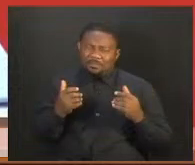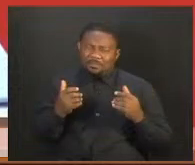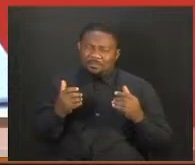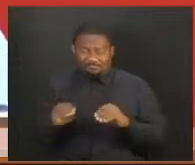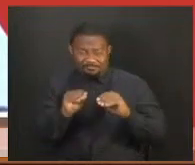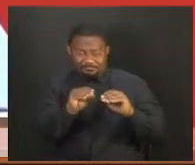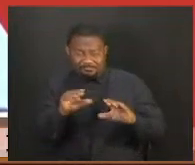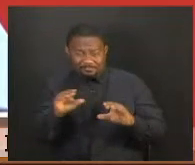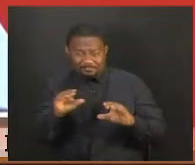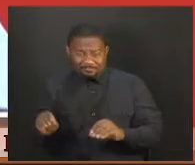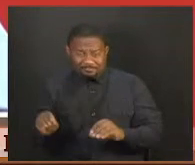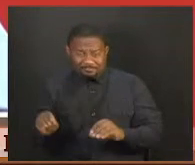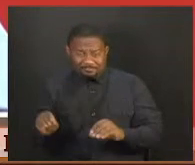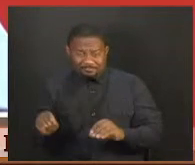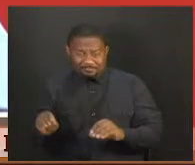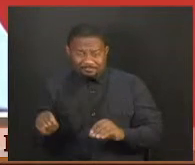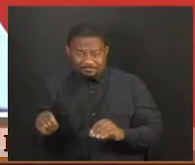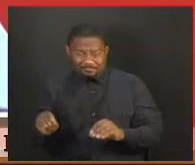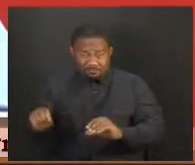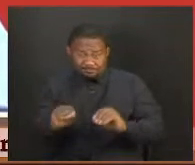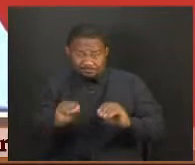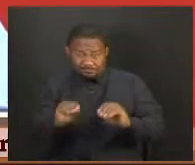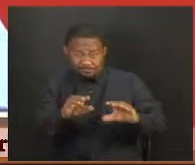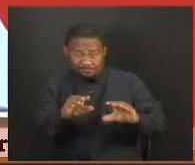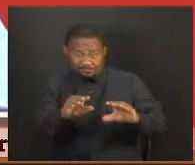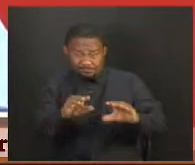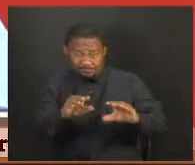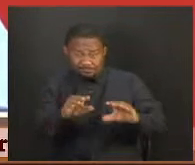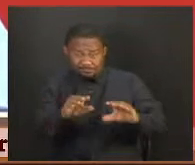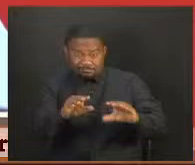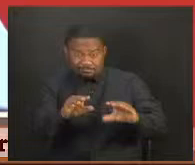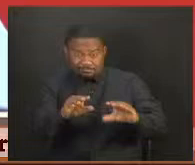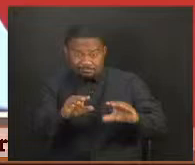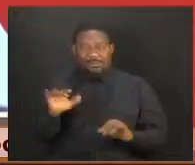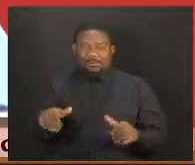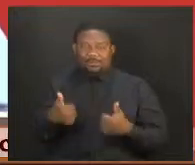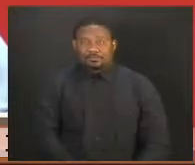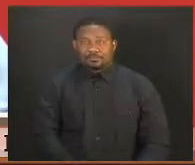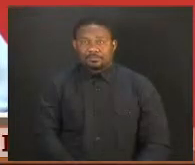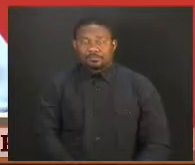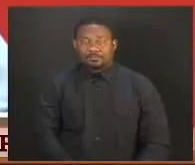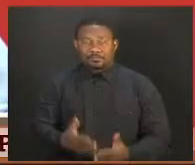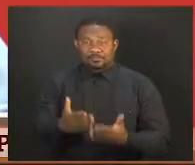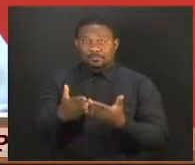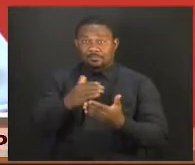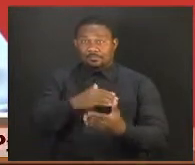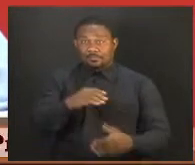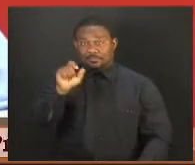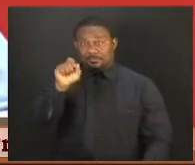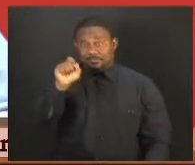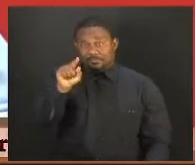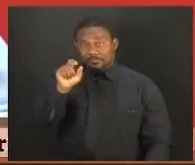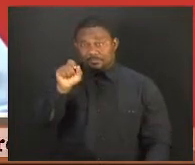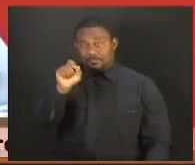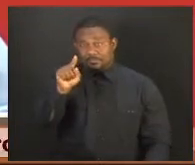your pieces, but we are having challenges. And so you see 11.